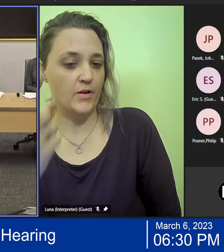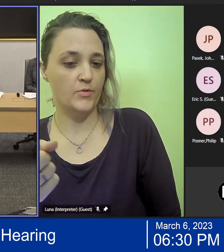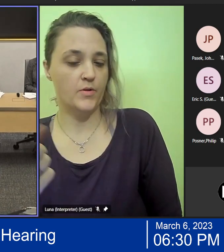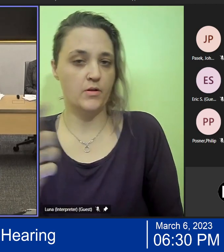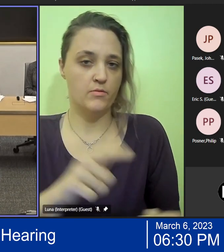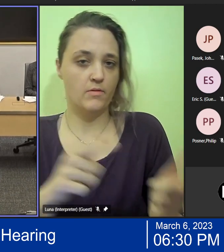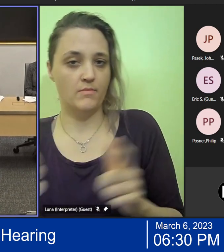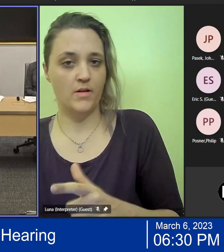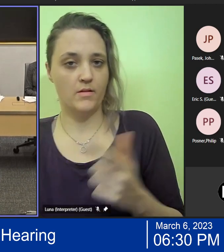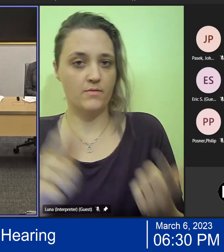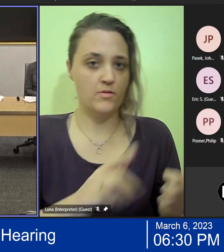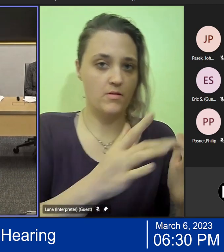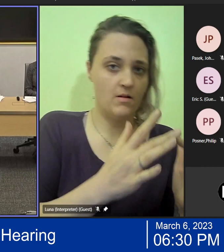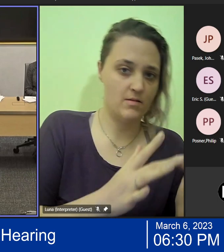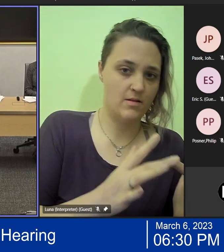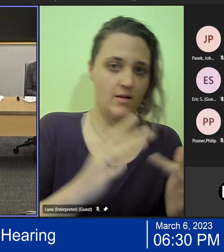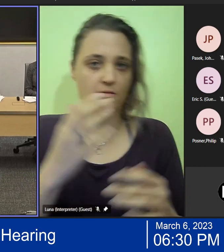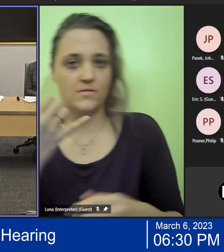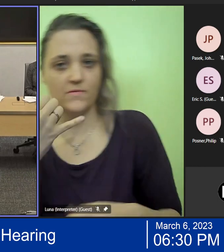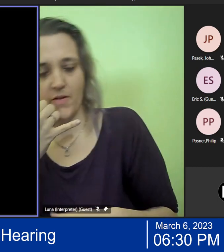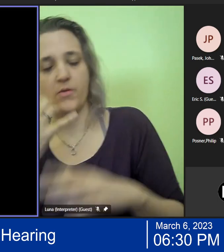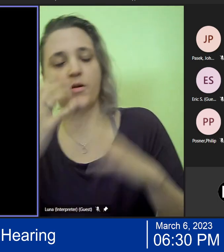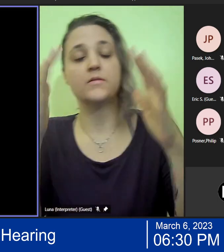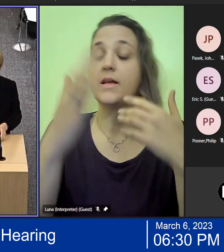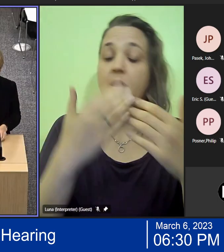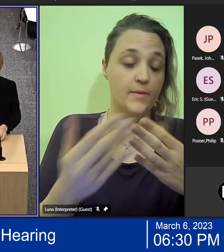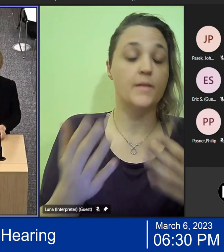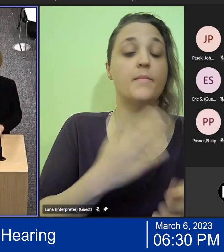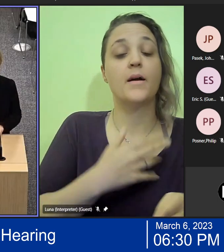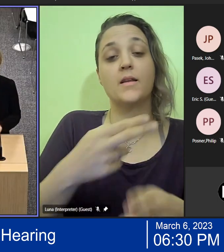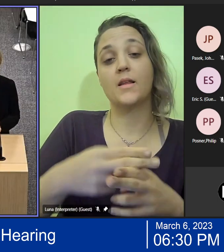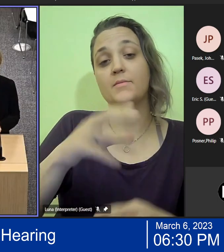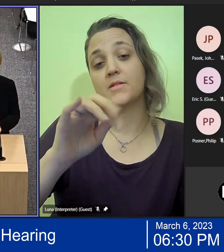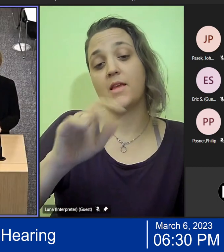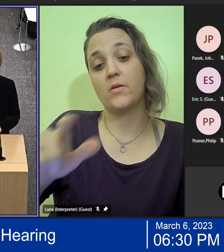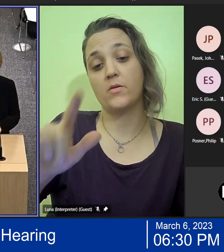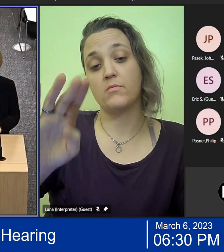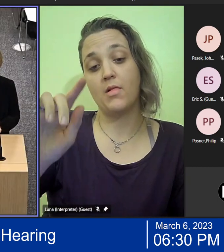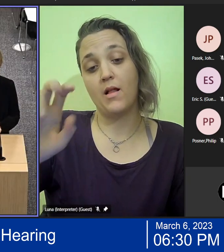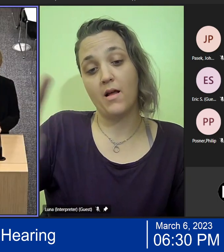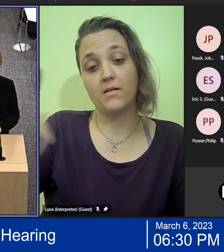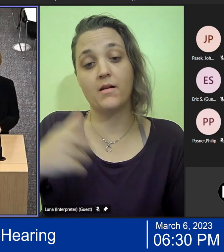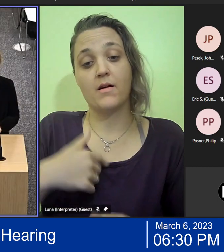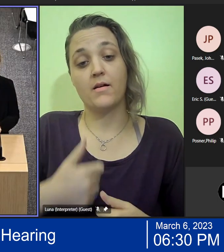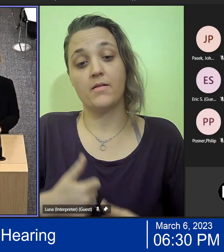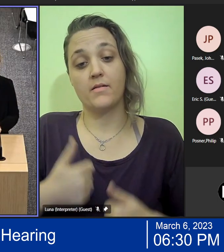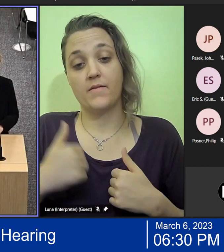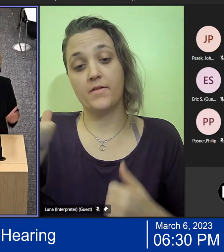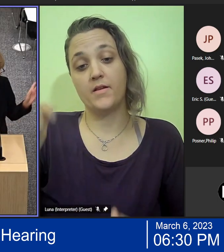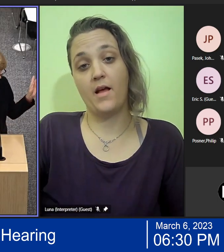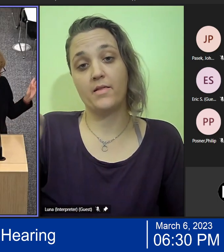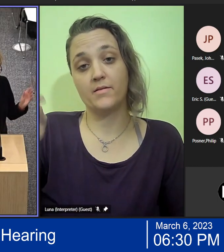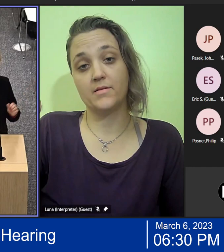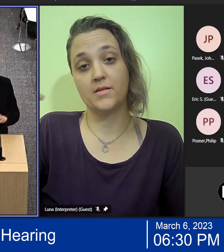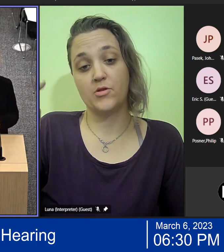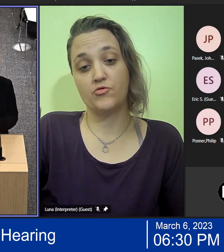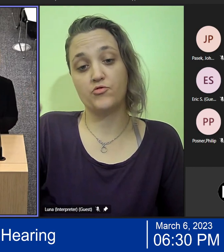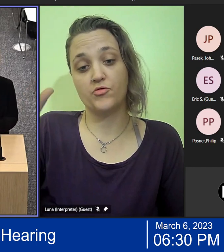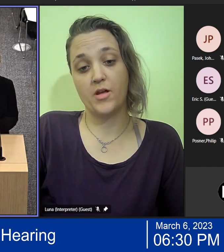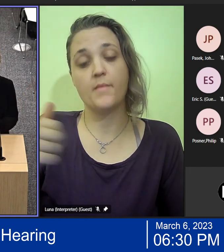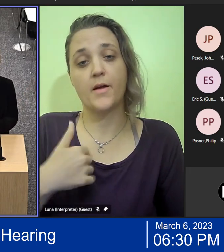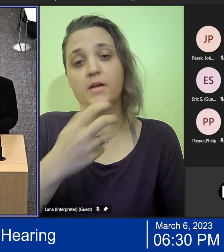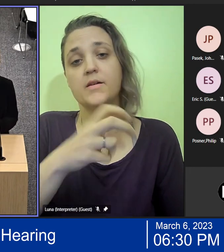I'm sorry, I thought you were going to go back and forth from online telephone calls. But anyway, my name's Carol Black. I live